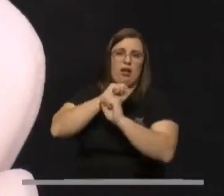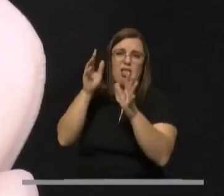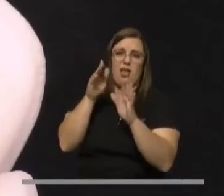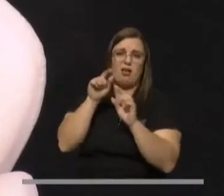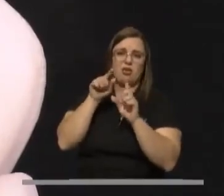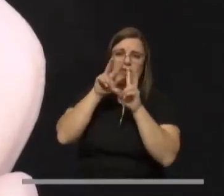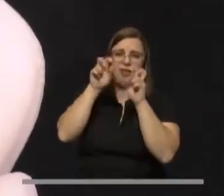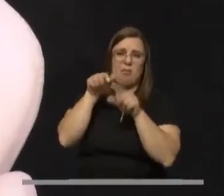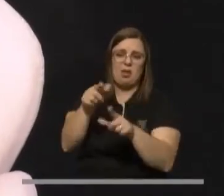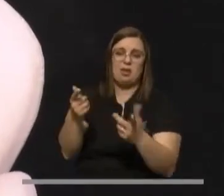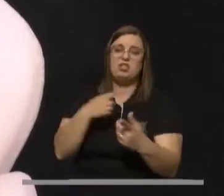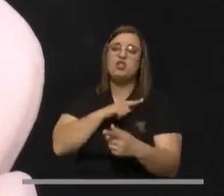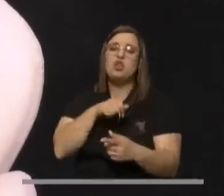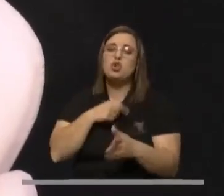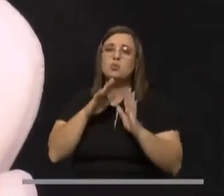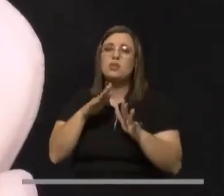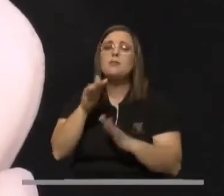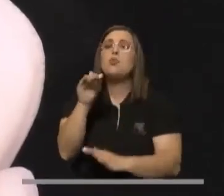this morning,